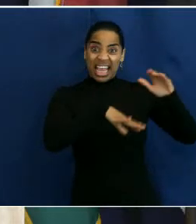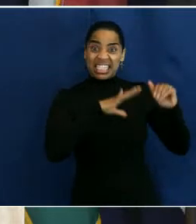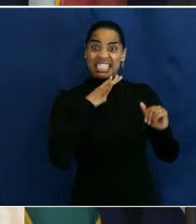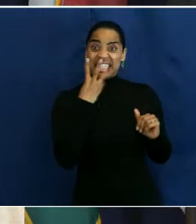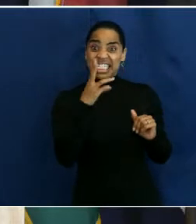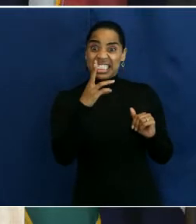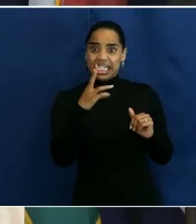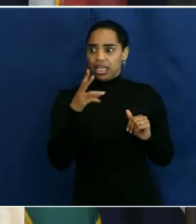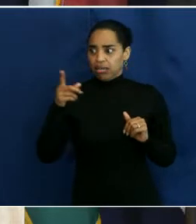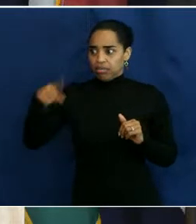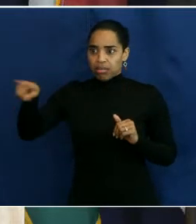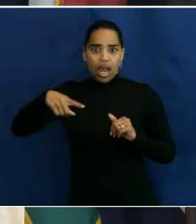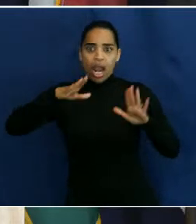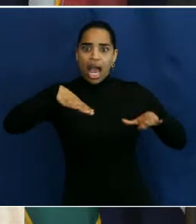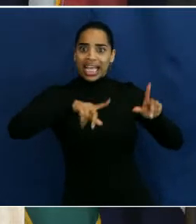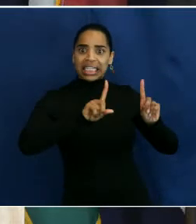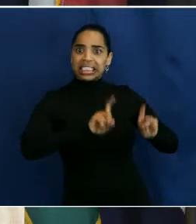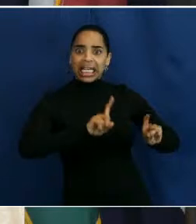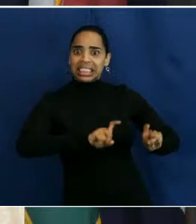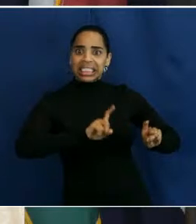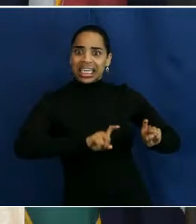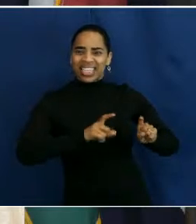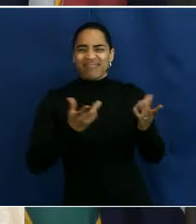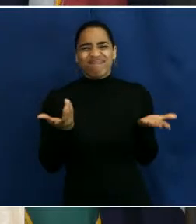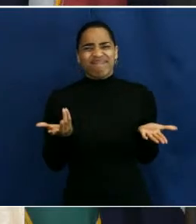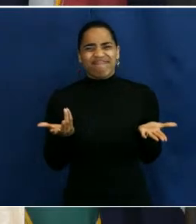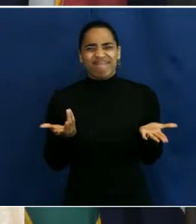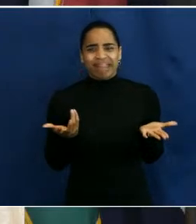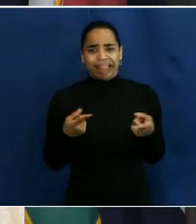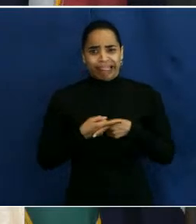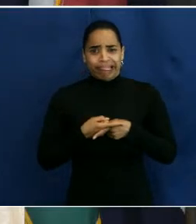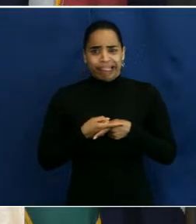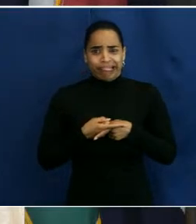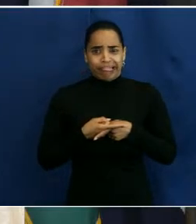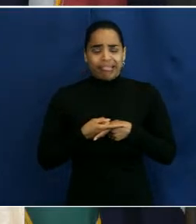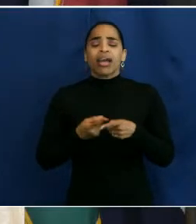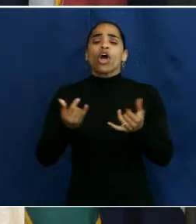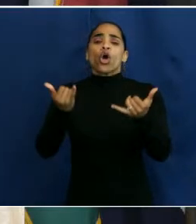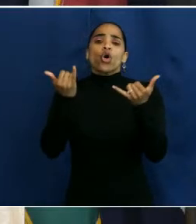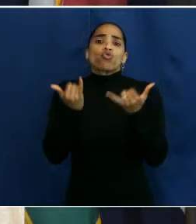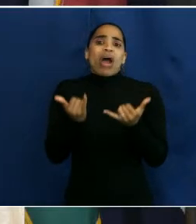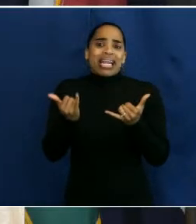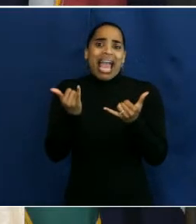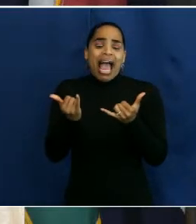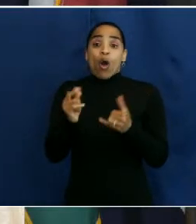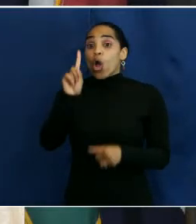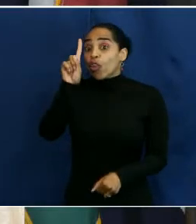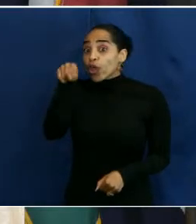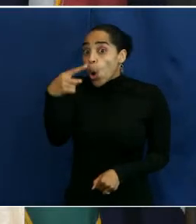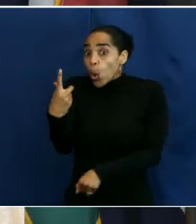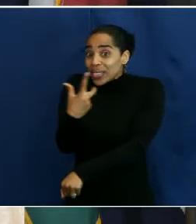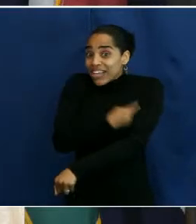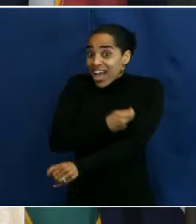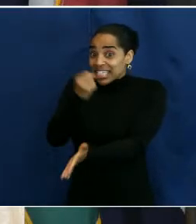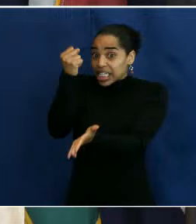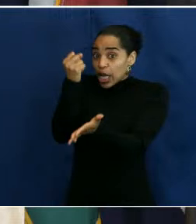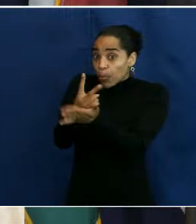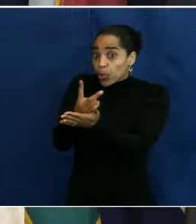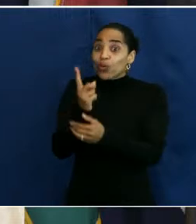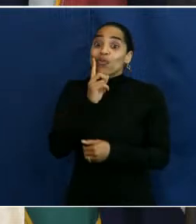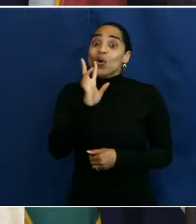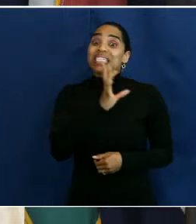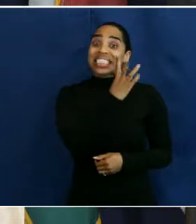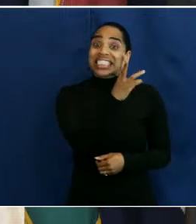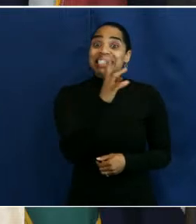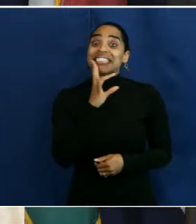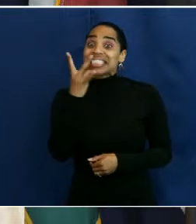be off-label, if you will. So right now, the only vaccine that is approved for 16